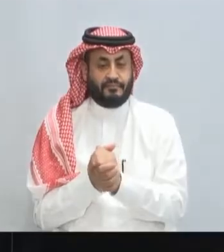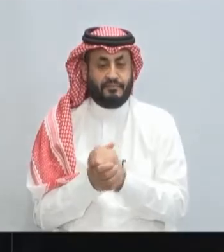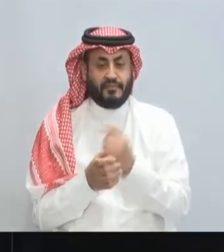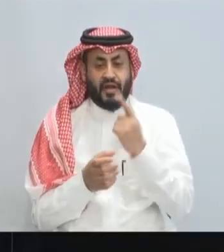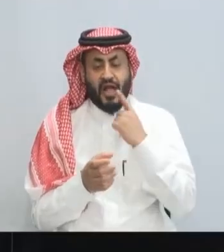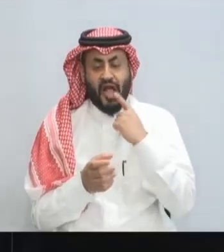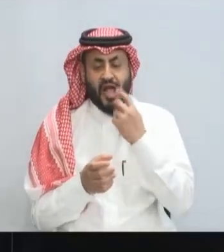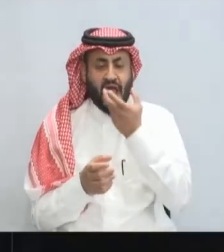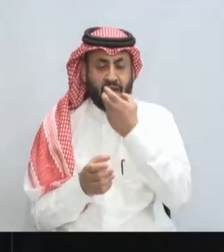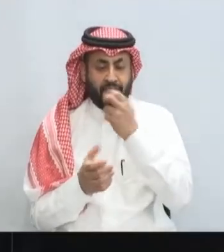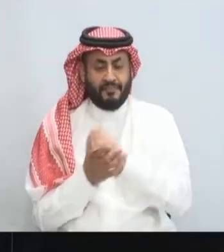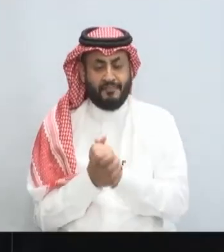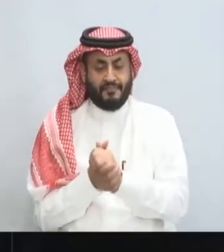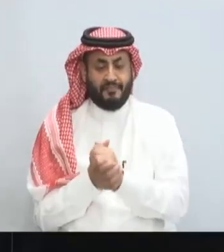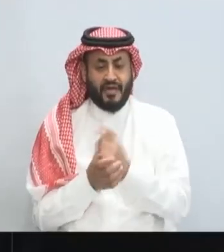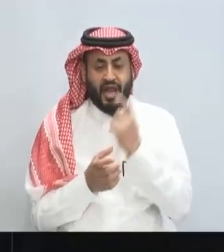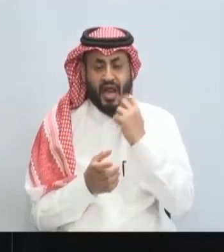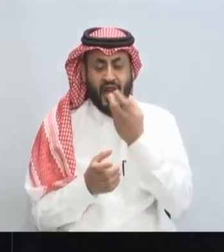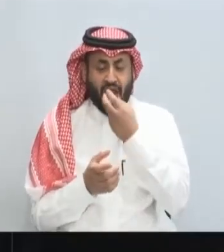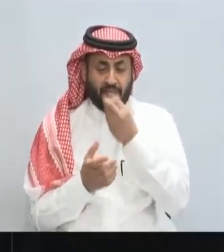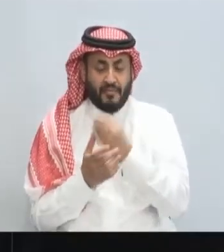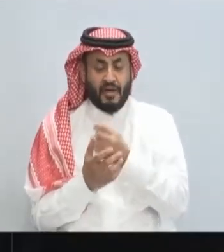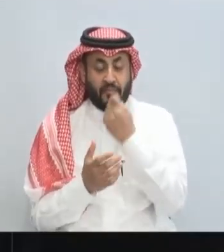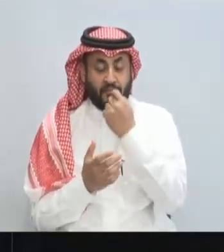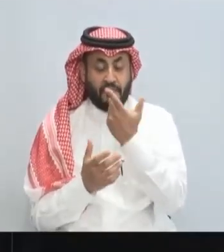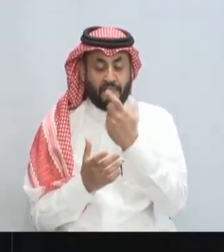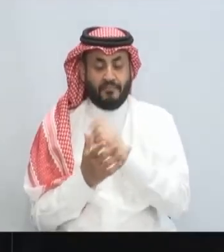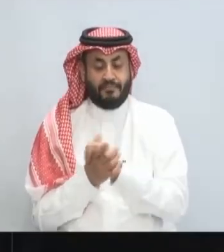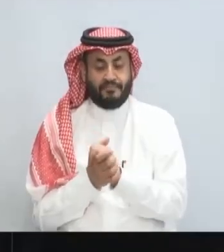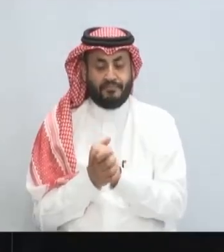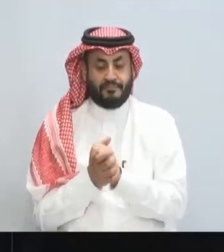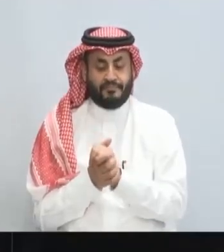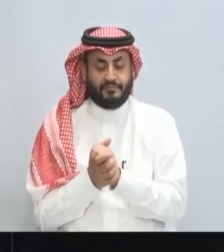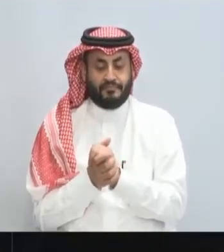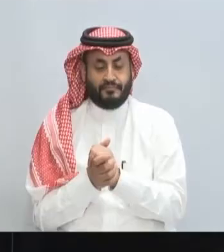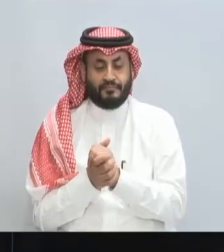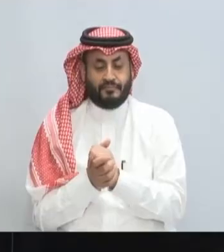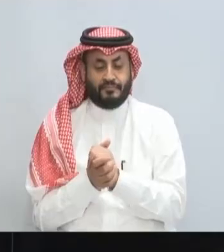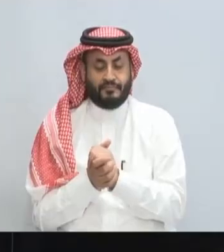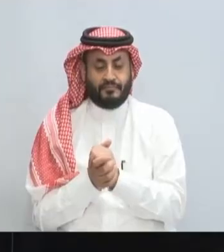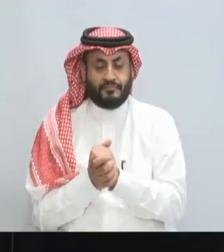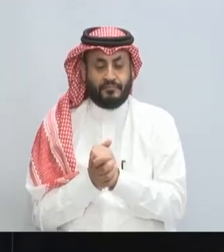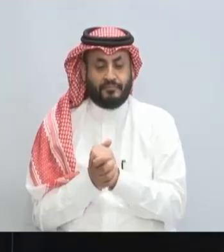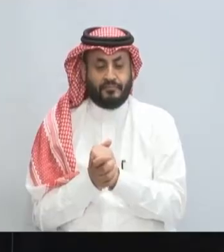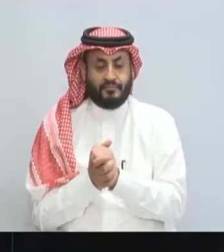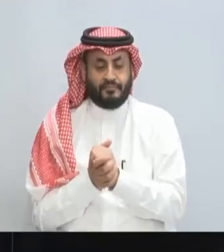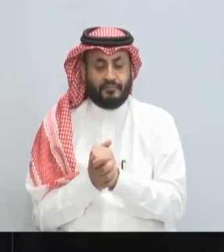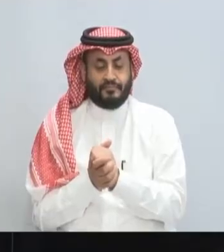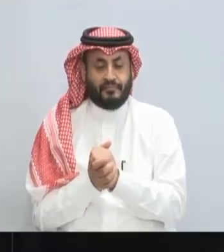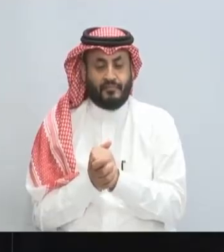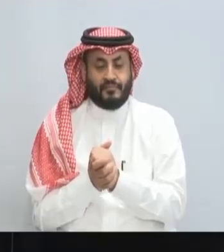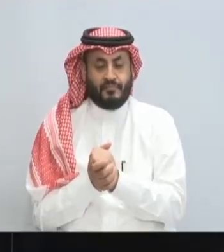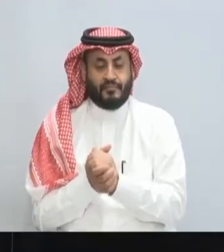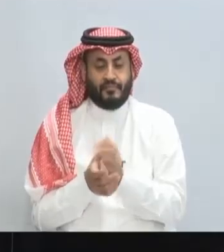Tomato is tasty. Tomato is tasty.